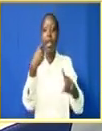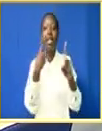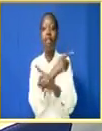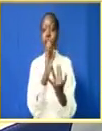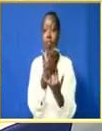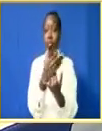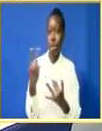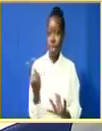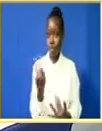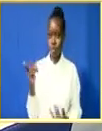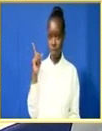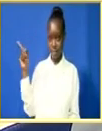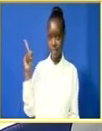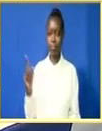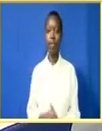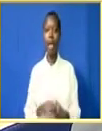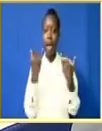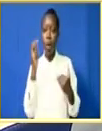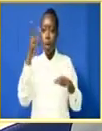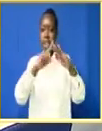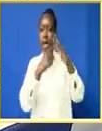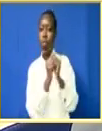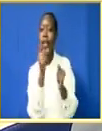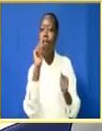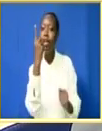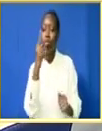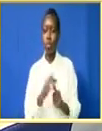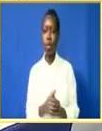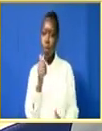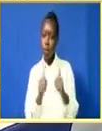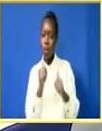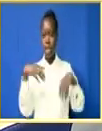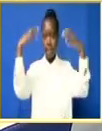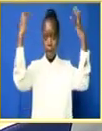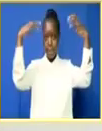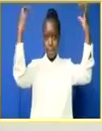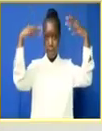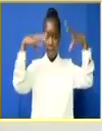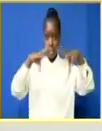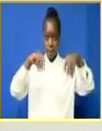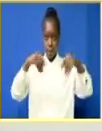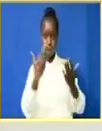erosion. Okay. So we're going to start with the first one mm-hmm. where we talk about splash erosion.